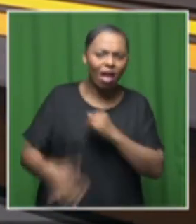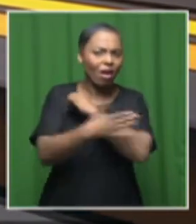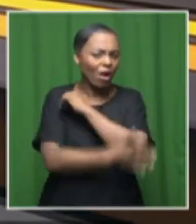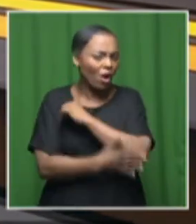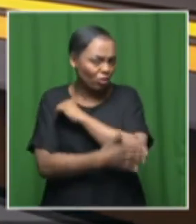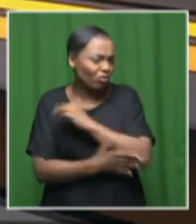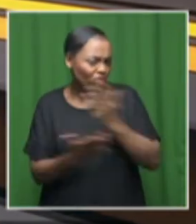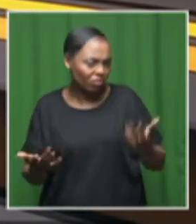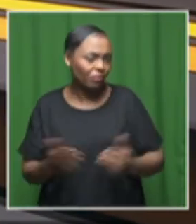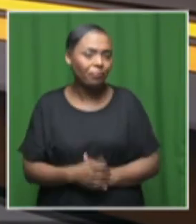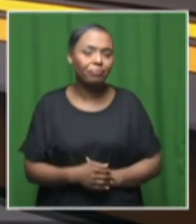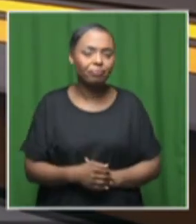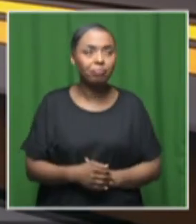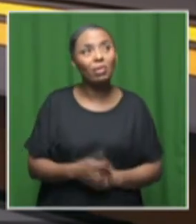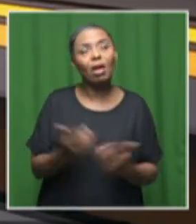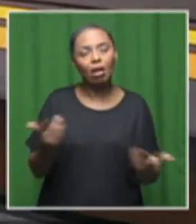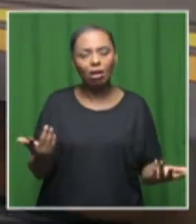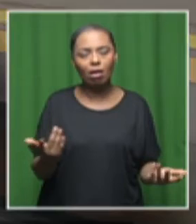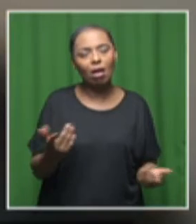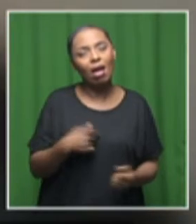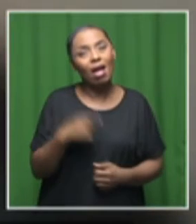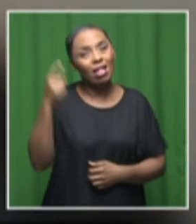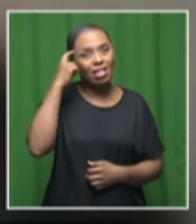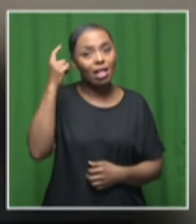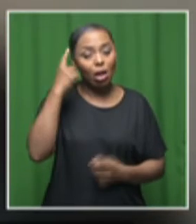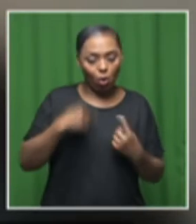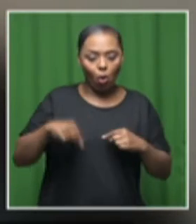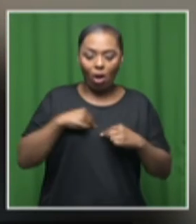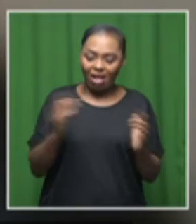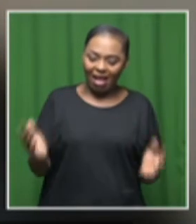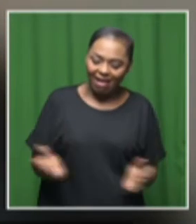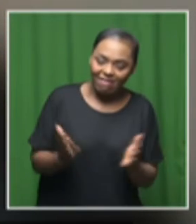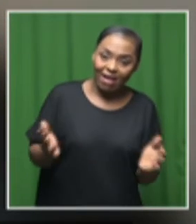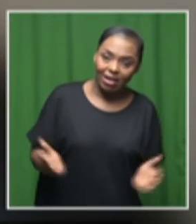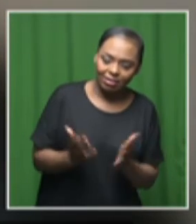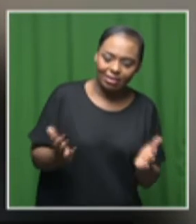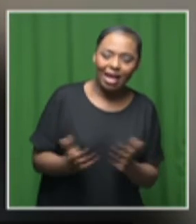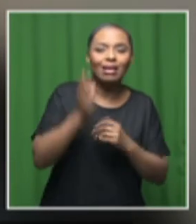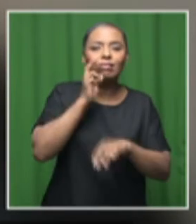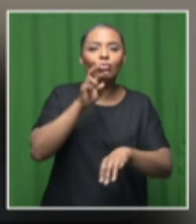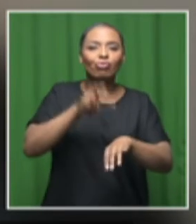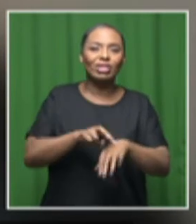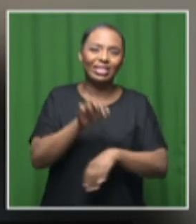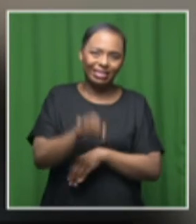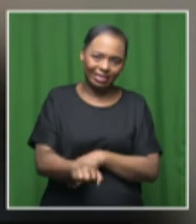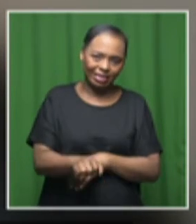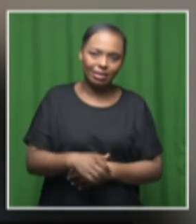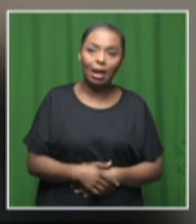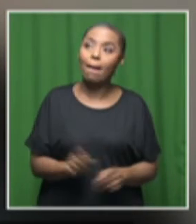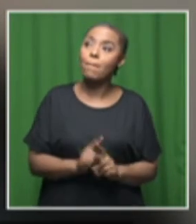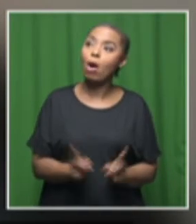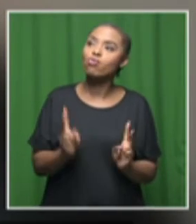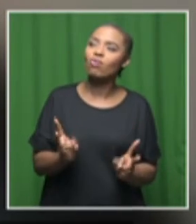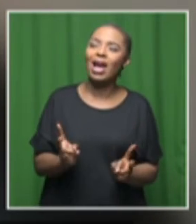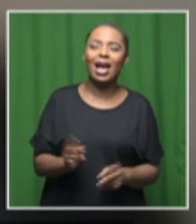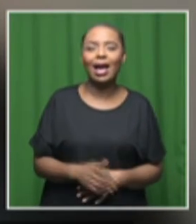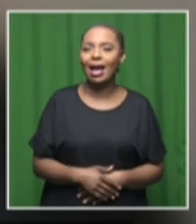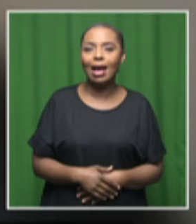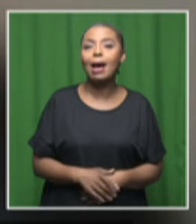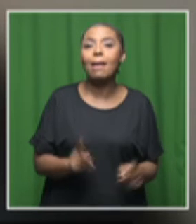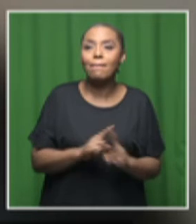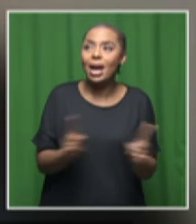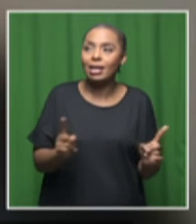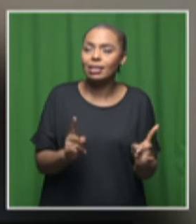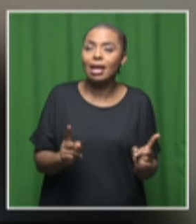Look, I think we need to emphasize this is not the norm, and it shouldn't be. The